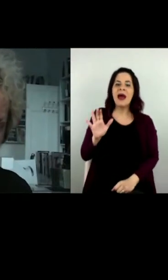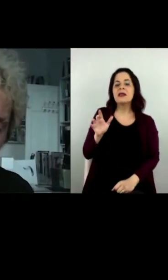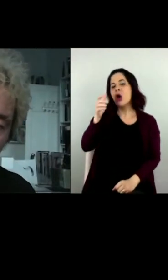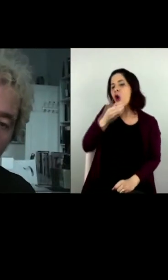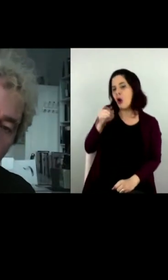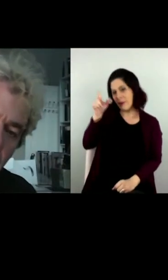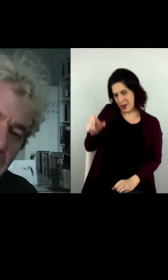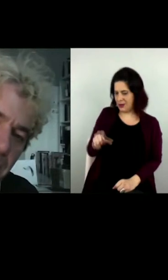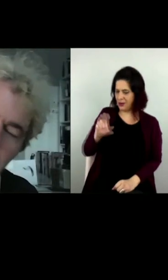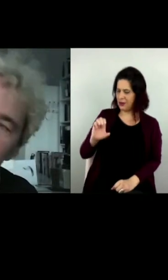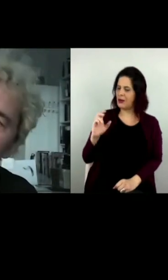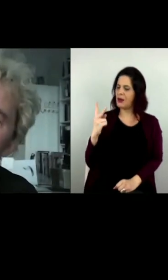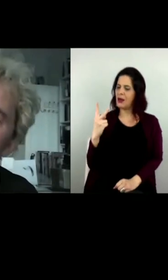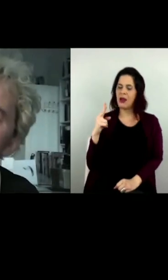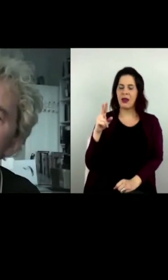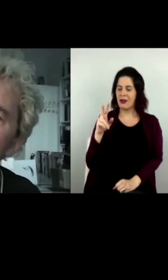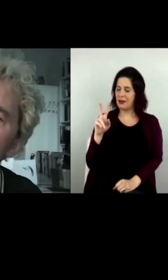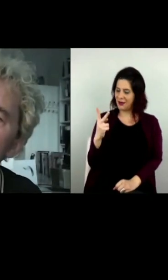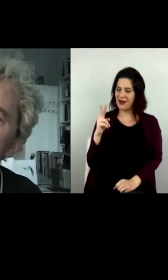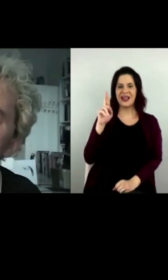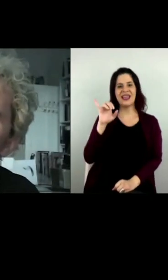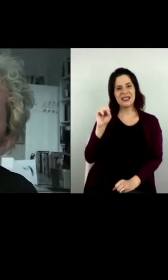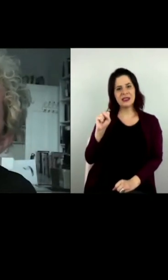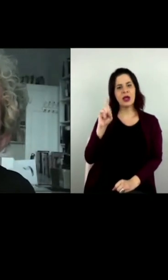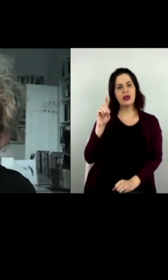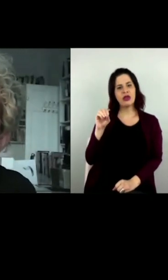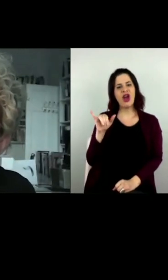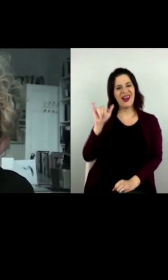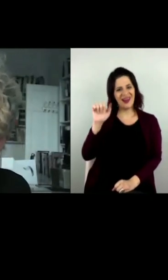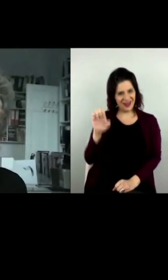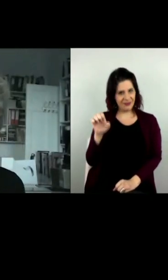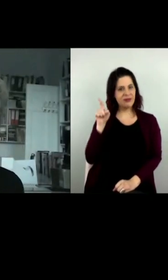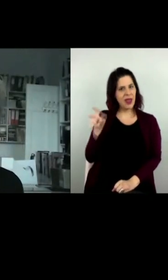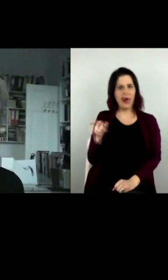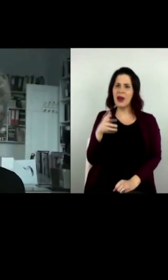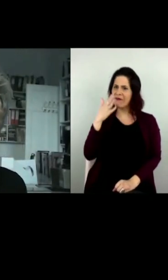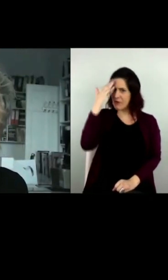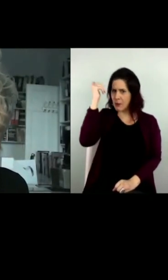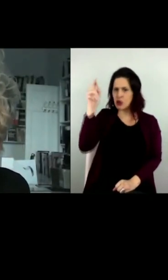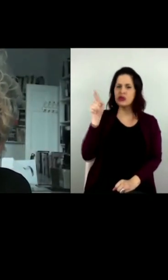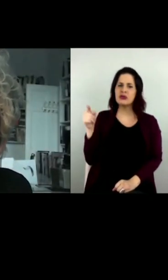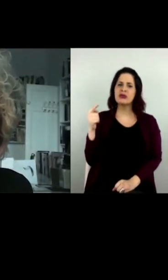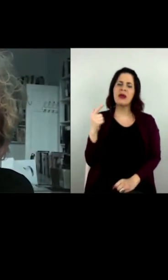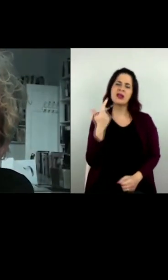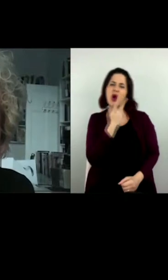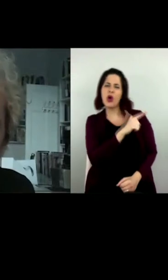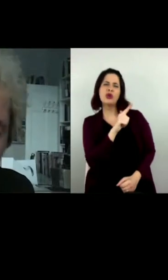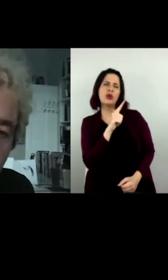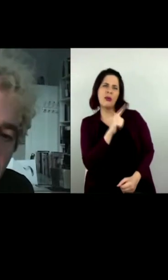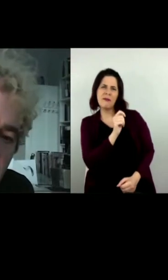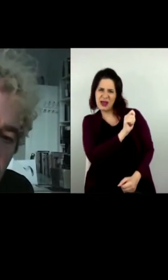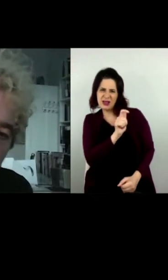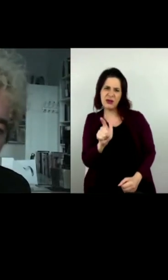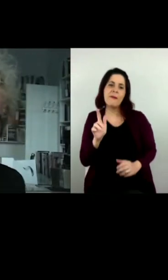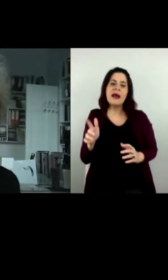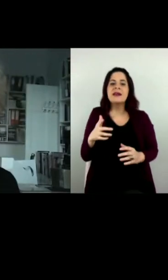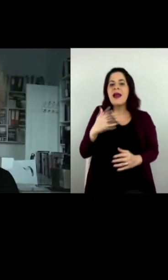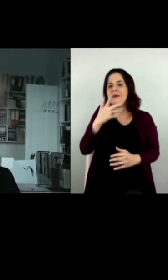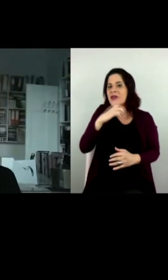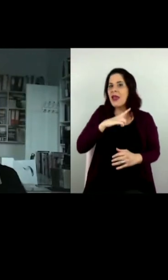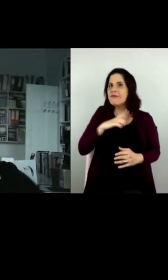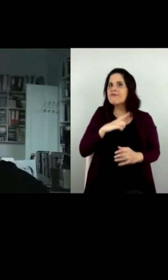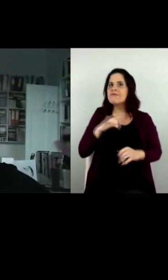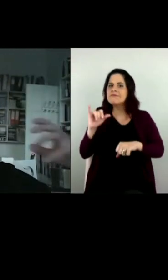his films with Wong Kar Wai, but many others, is a kind of master of a different scale. And in the Belfast